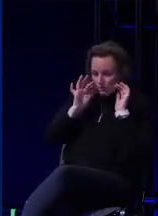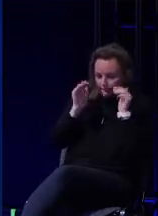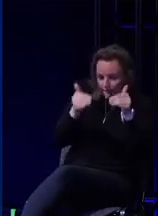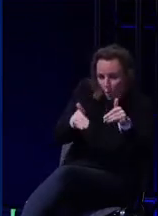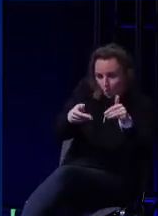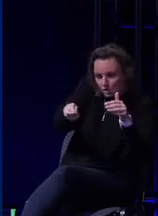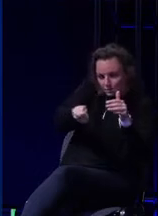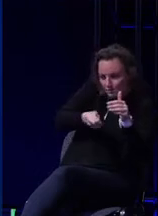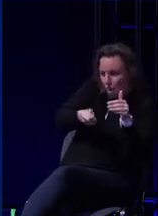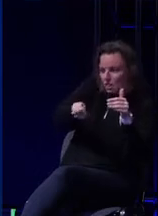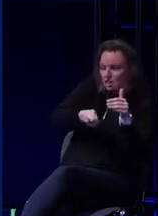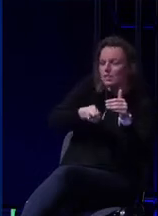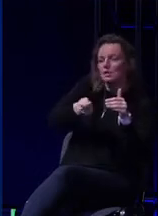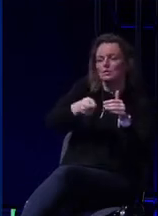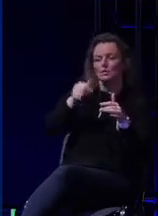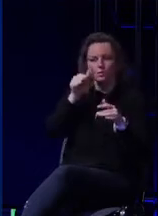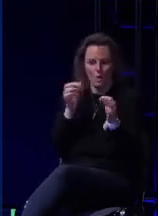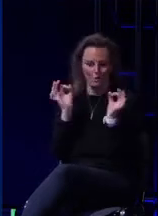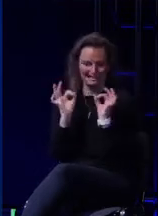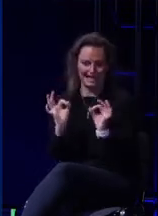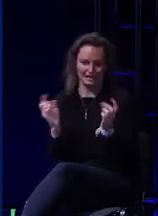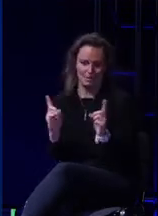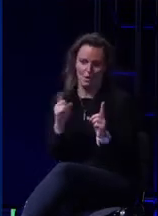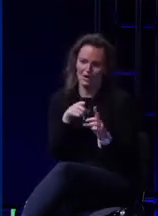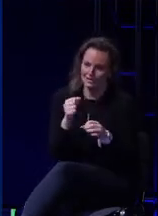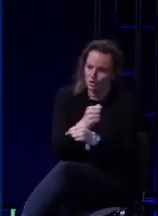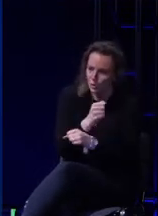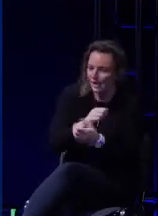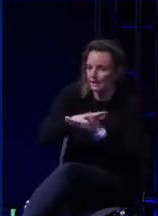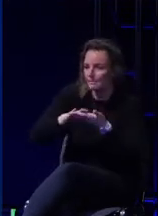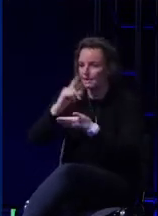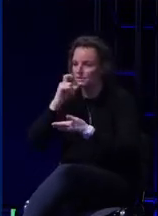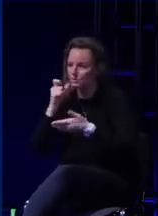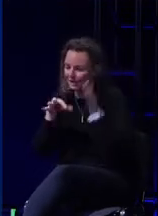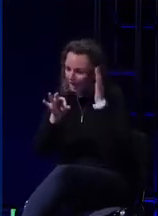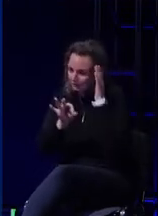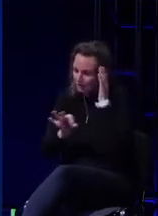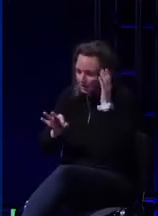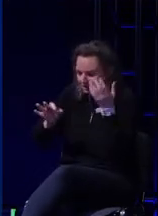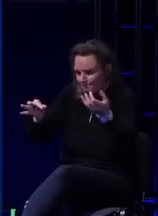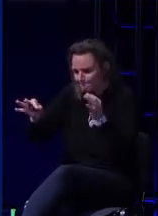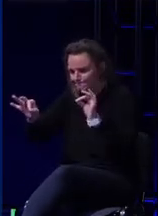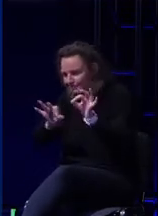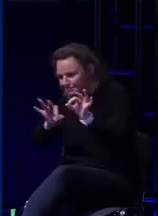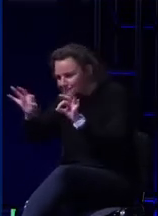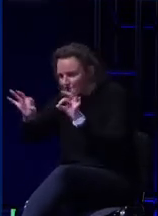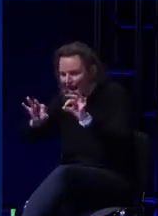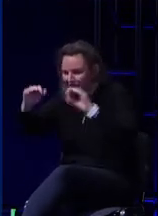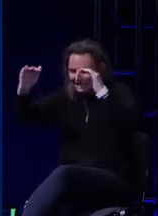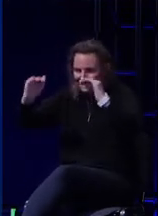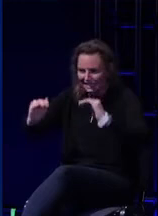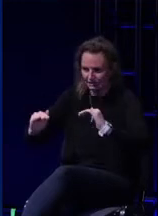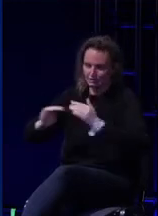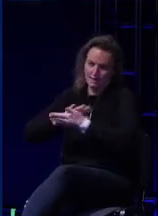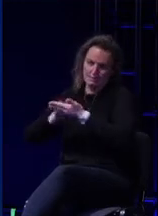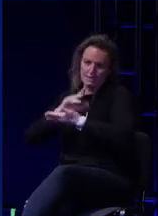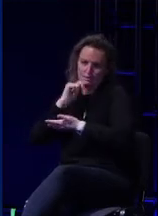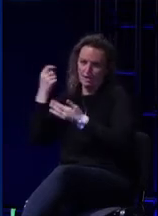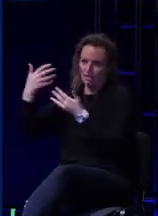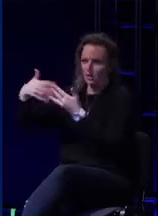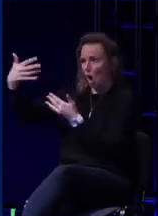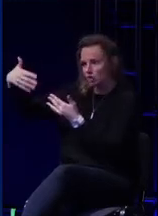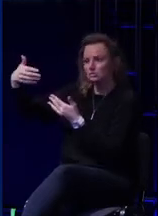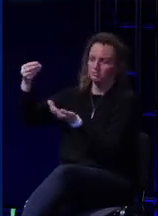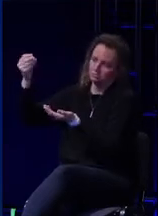is doing, my God, we can dial everything into it without turning everything into a big science project every shot. Which brings costs down. So.